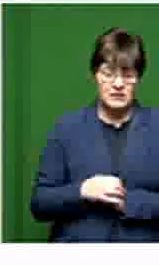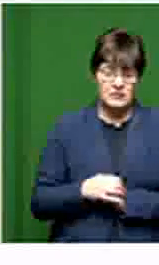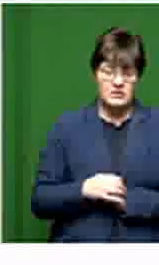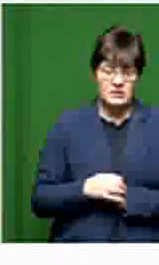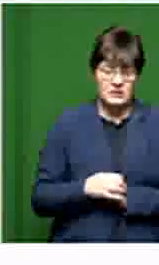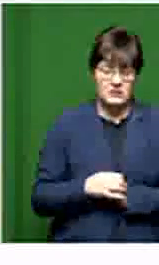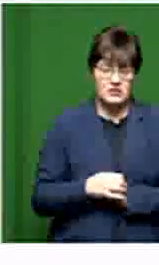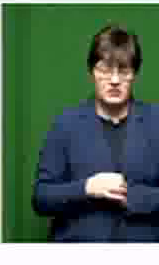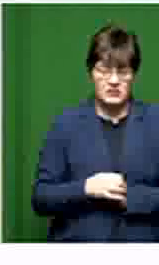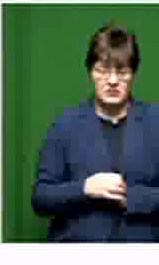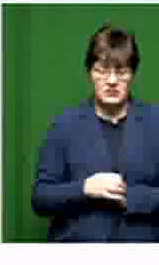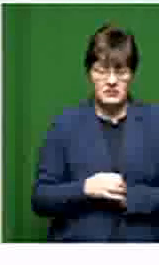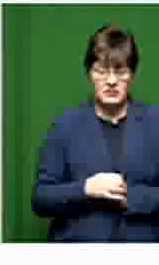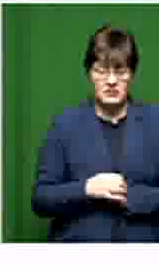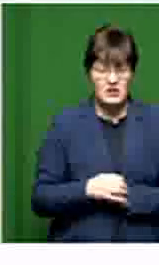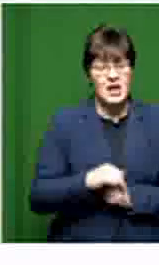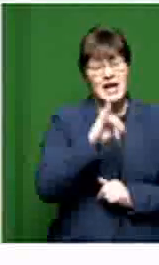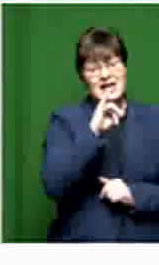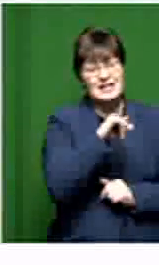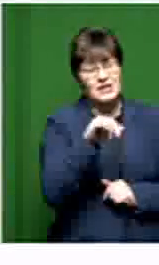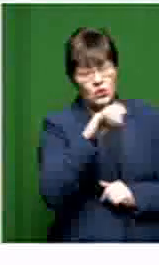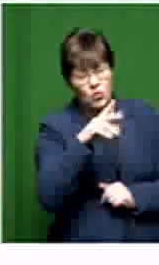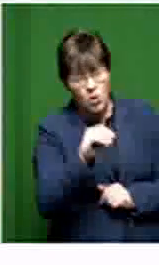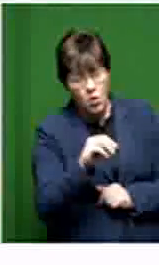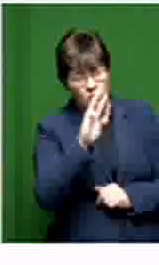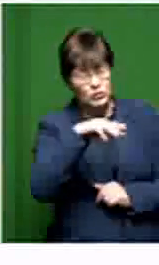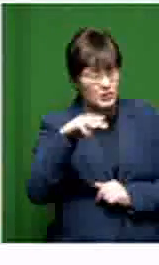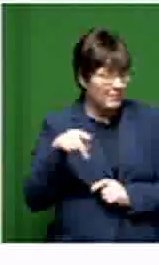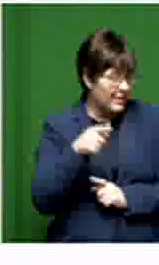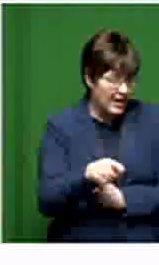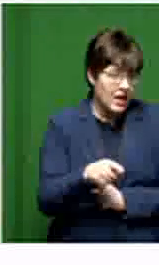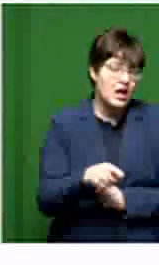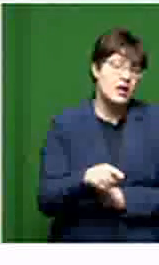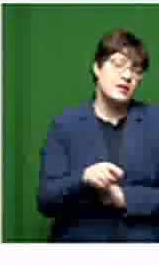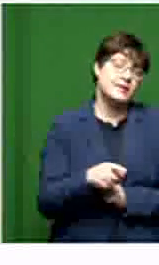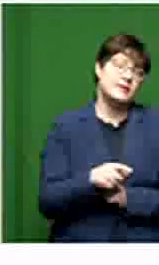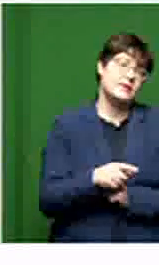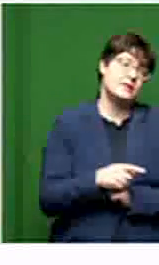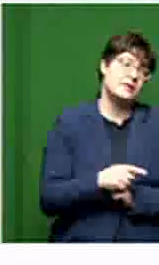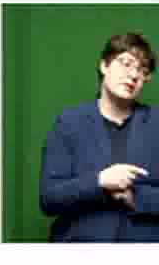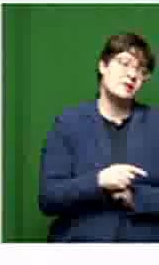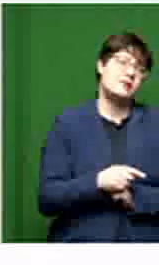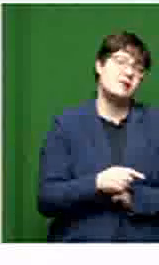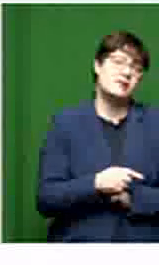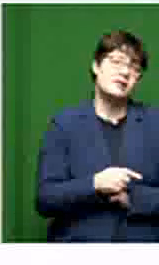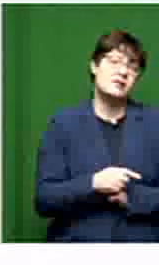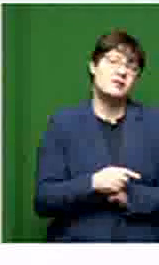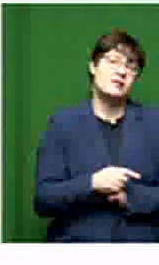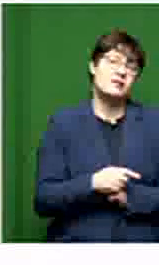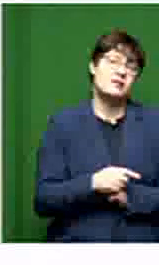Look, Iziko Museums is really on a